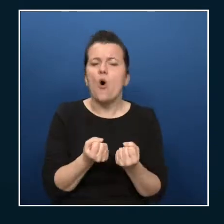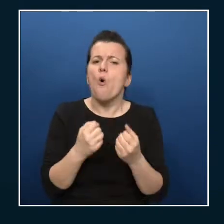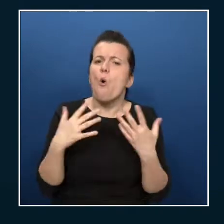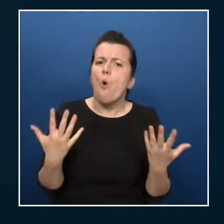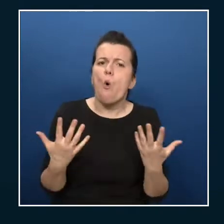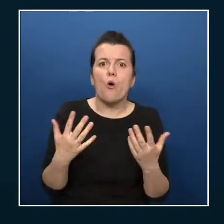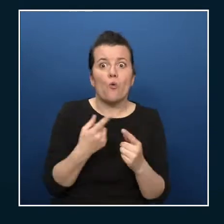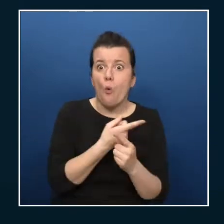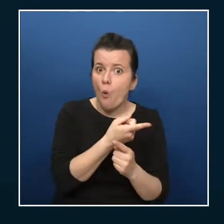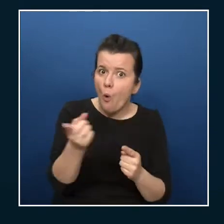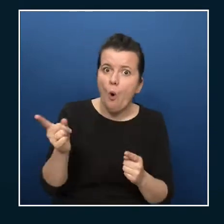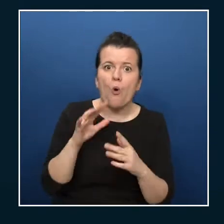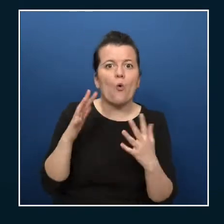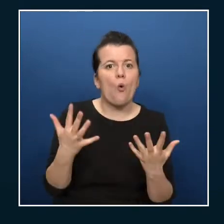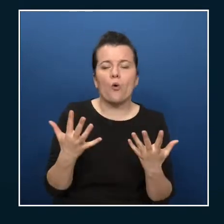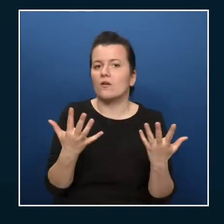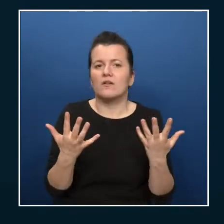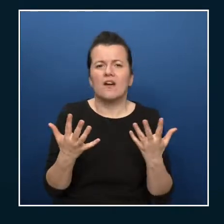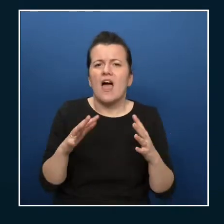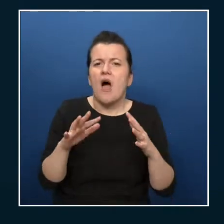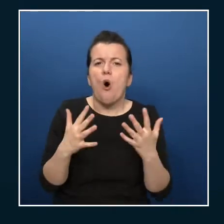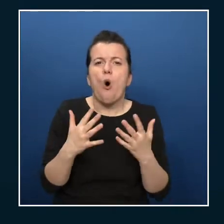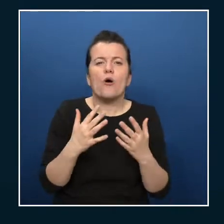annoying answer, right? It depends, but